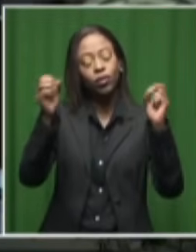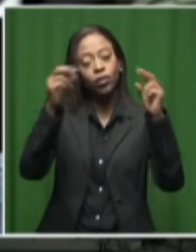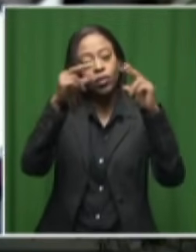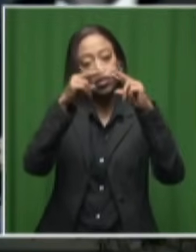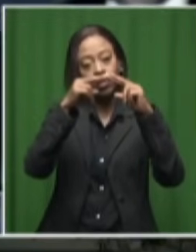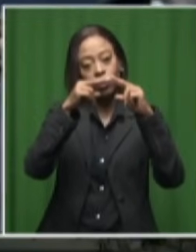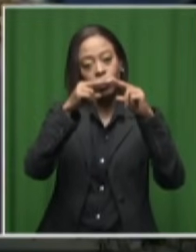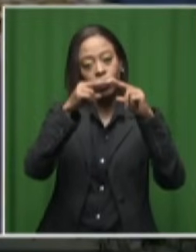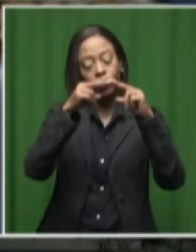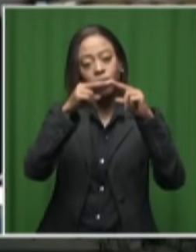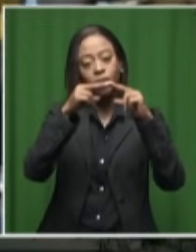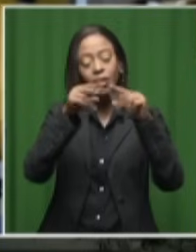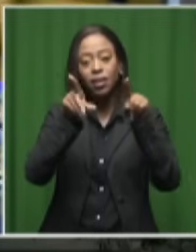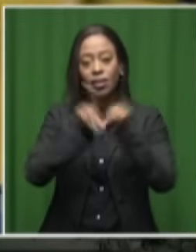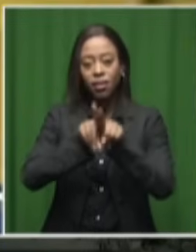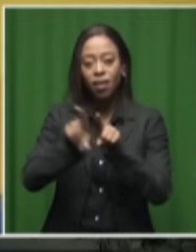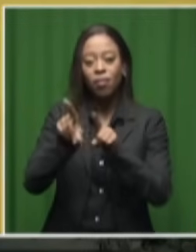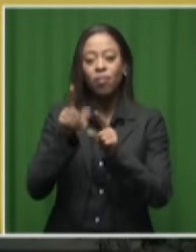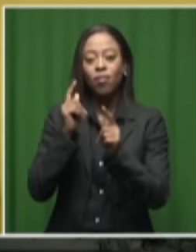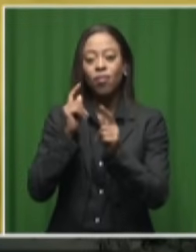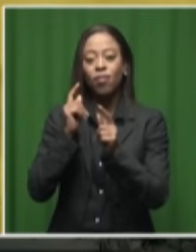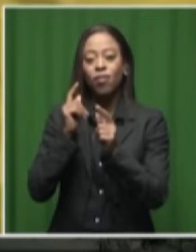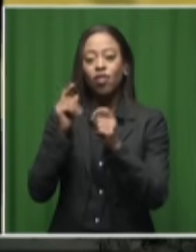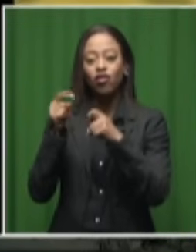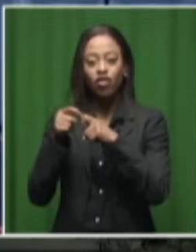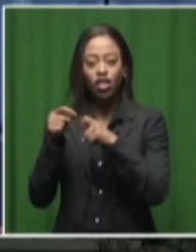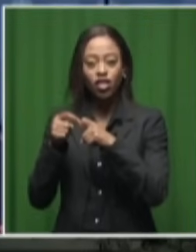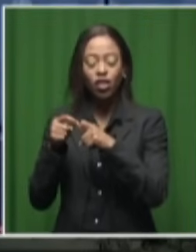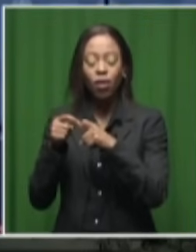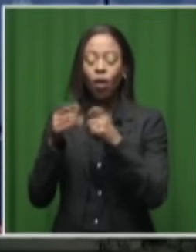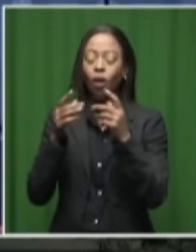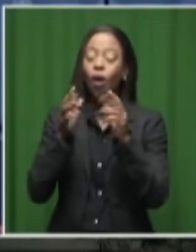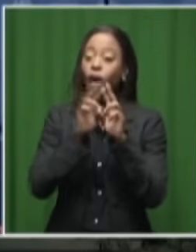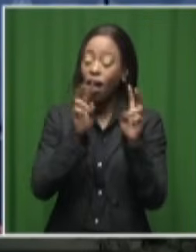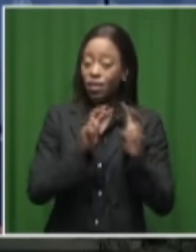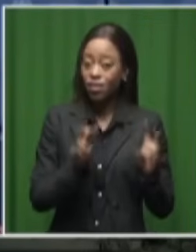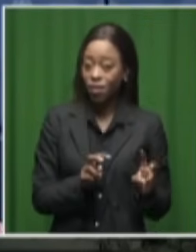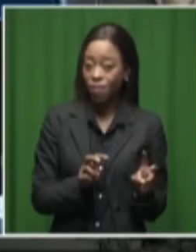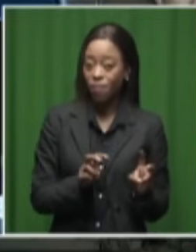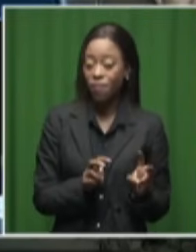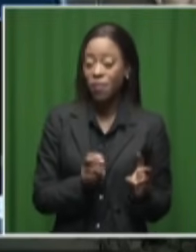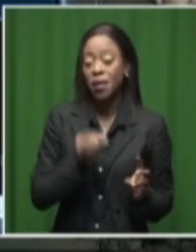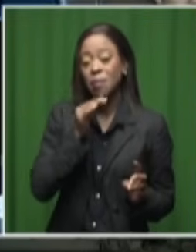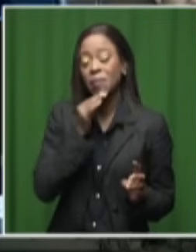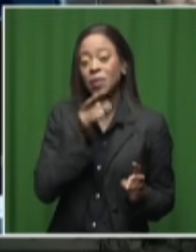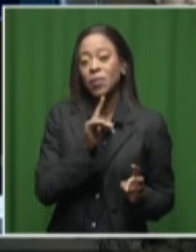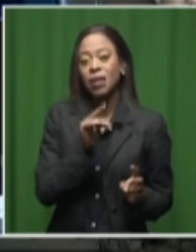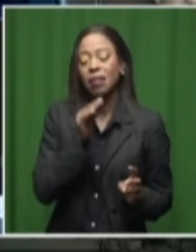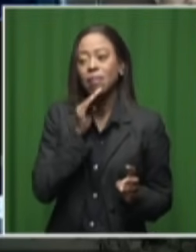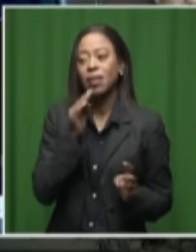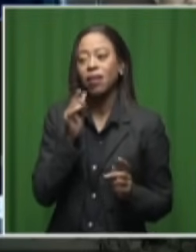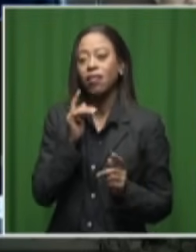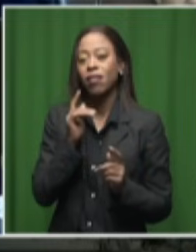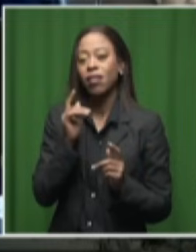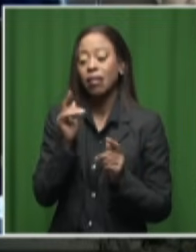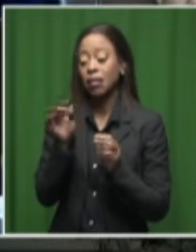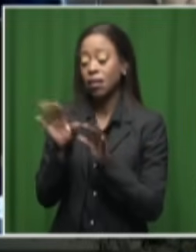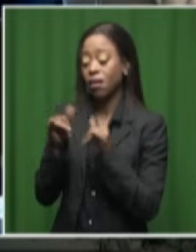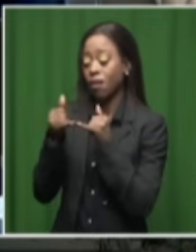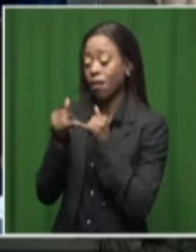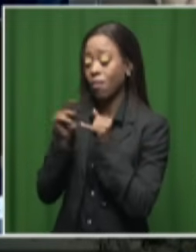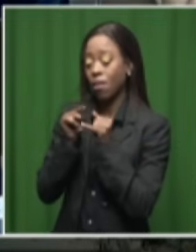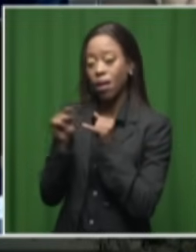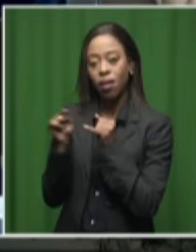as Transnet, as ESCOM generation. What that means is that the transmission company must not